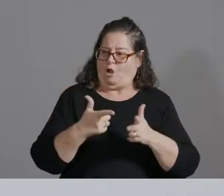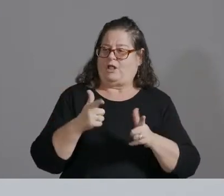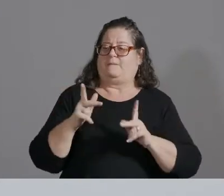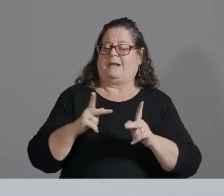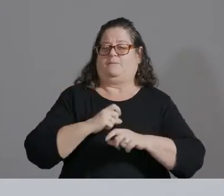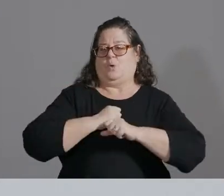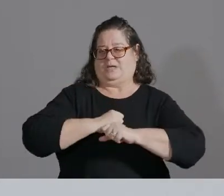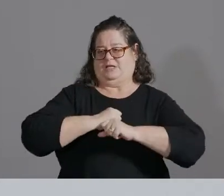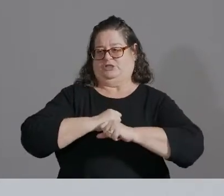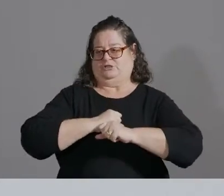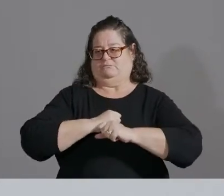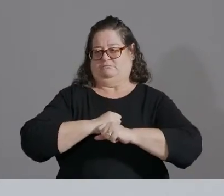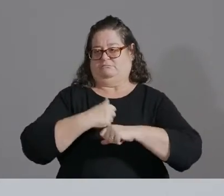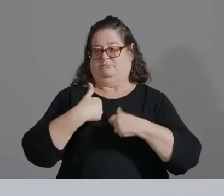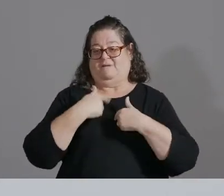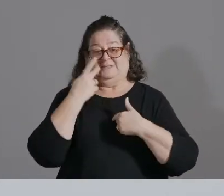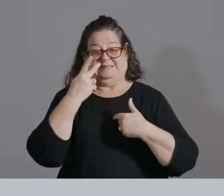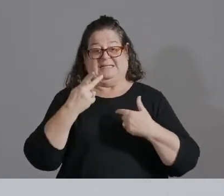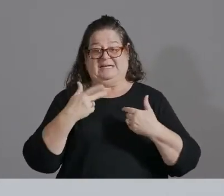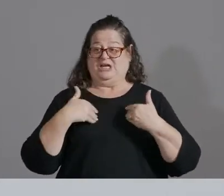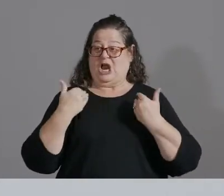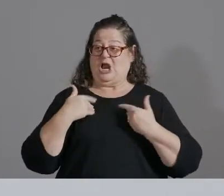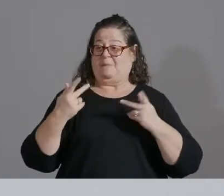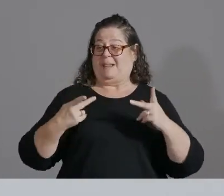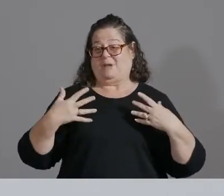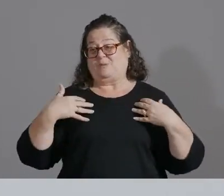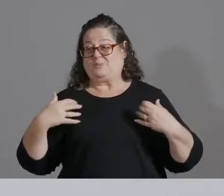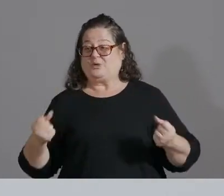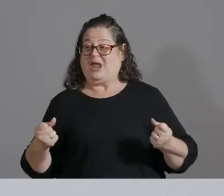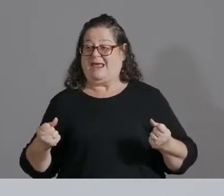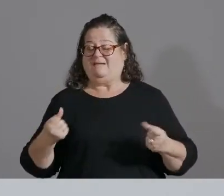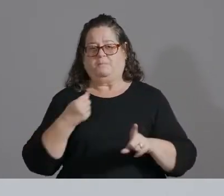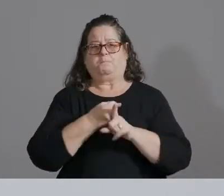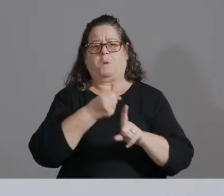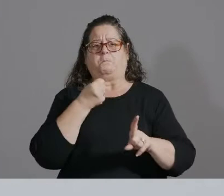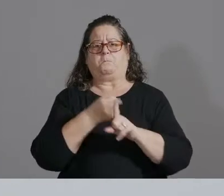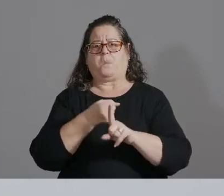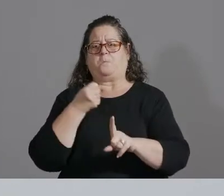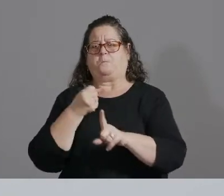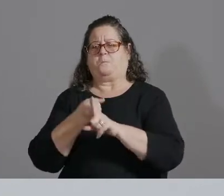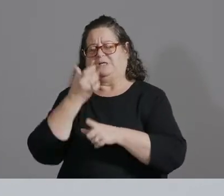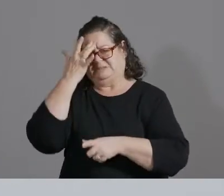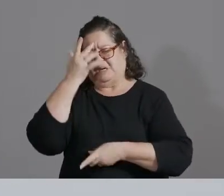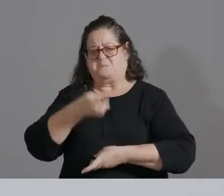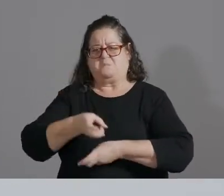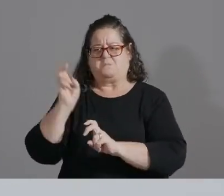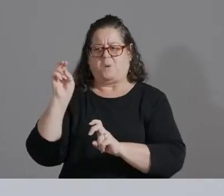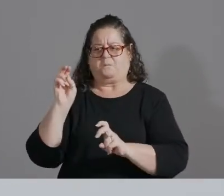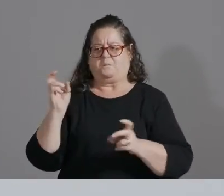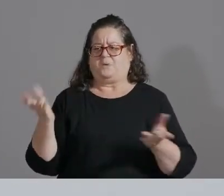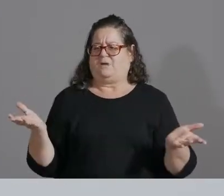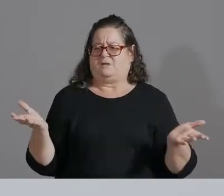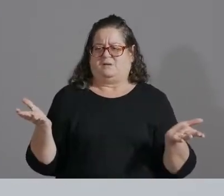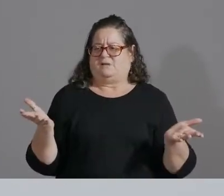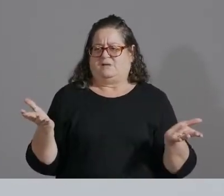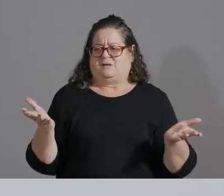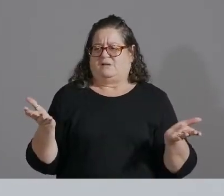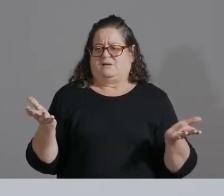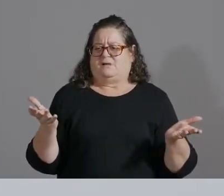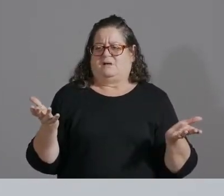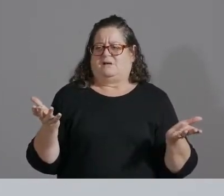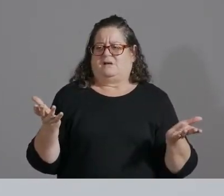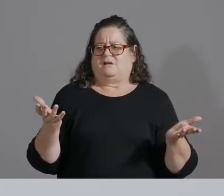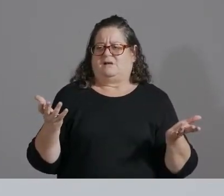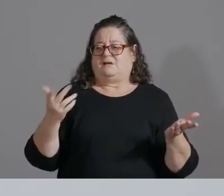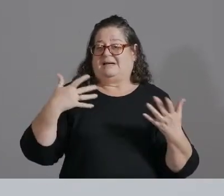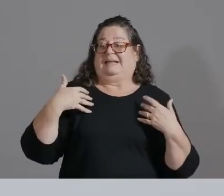gotten very, very sick, requiring hospitalization, developing complications afterwards. And if we